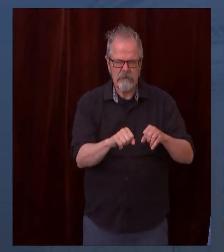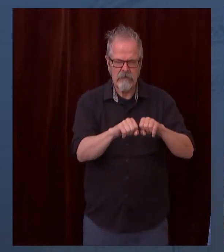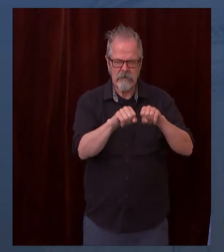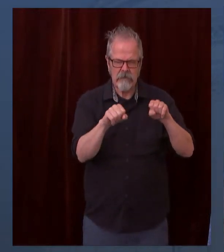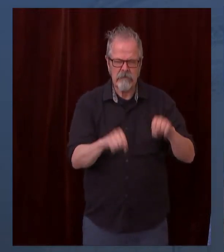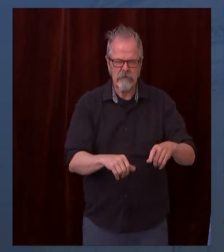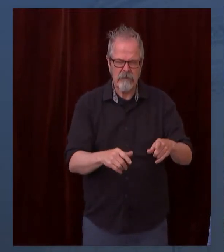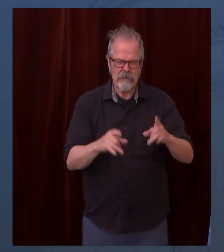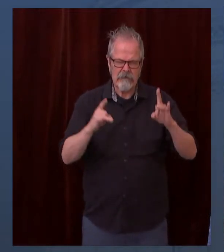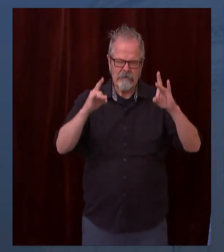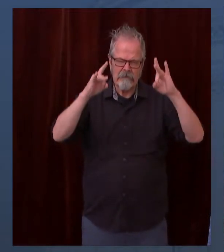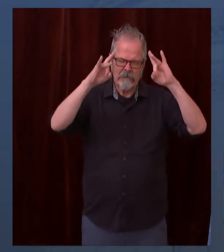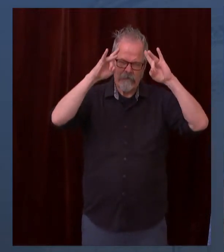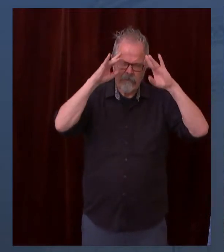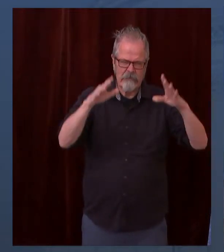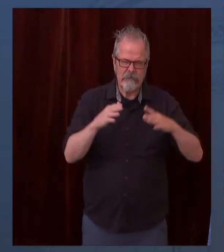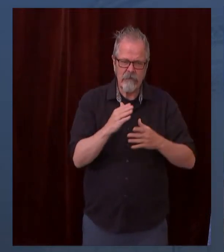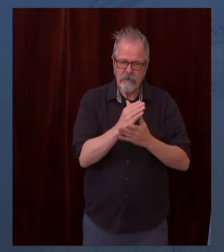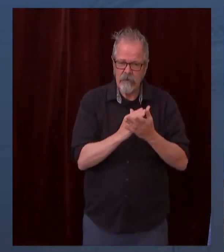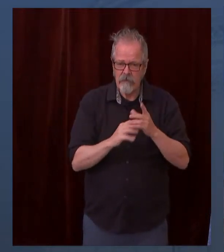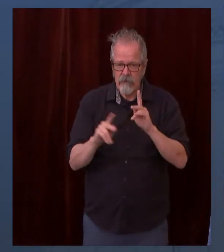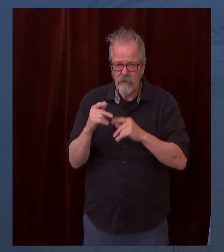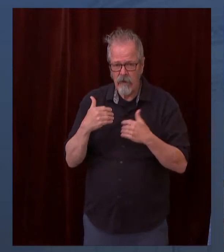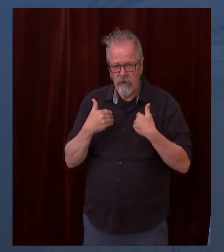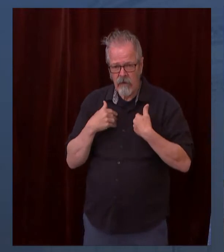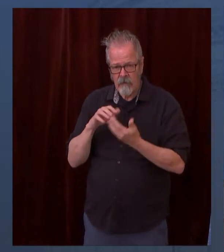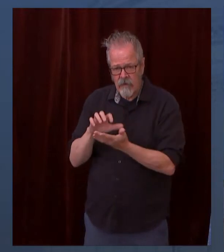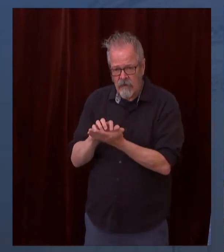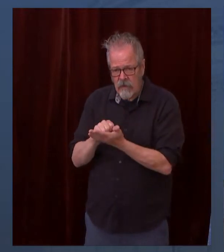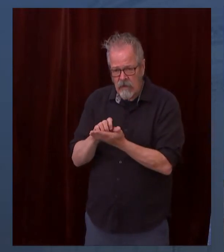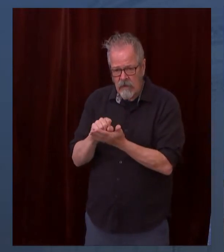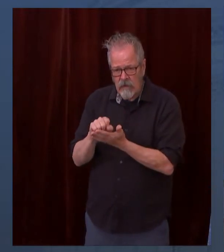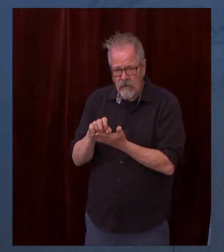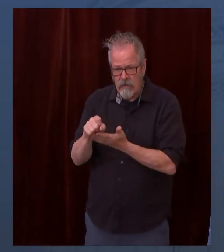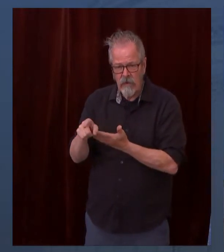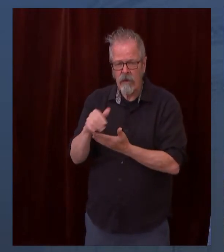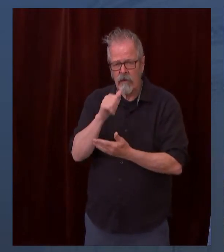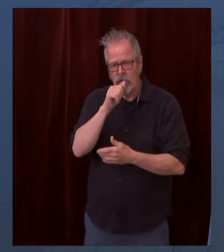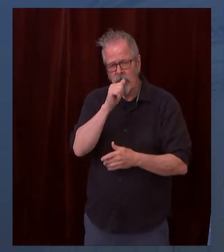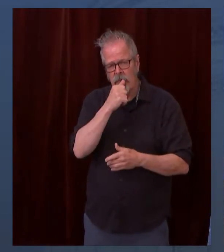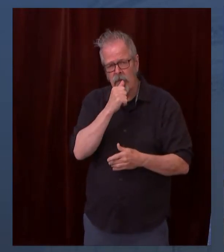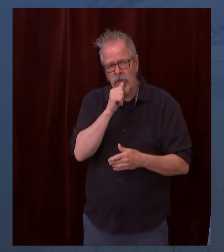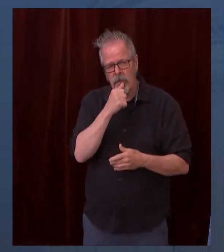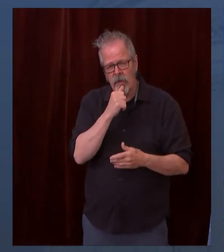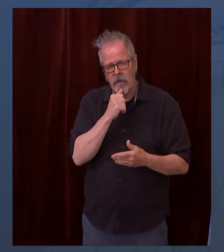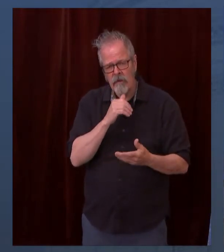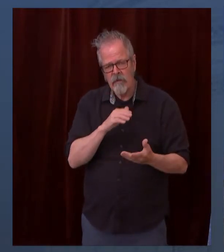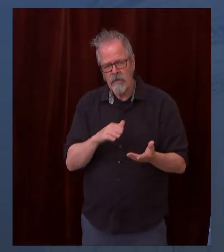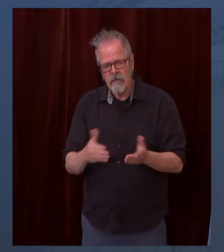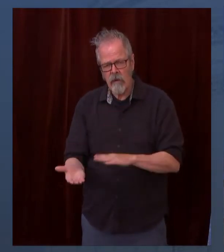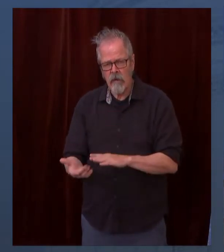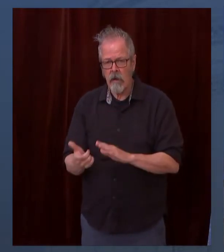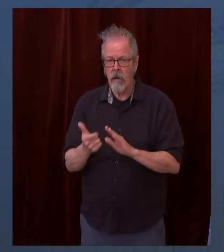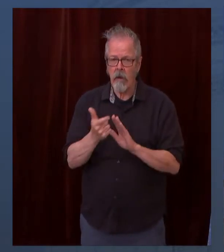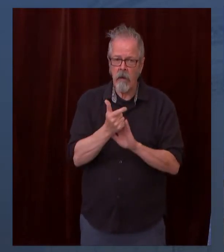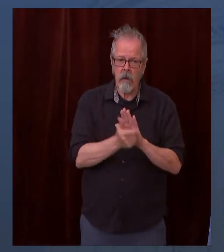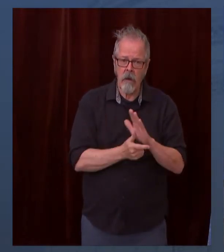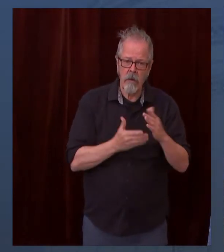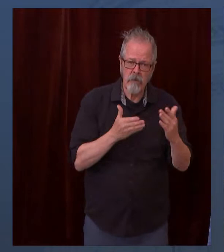cancer, has led to suffering deaths and lawsuits. Can you speak a little more